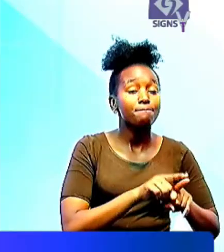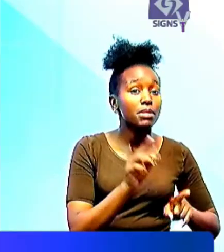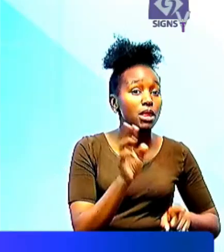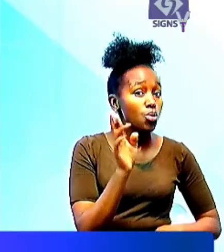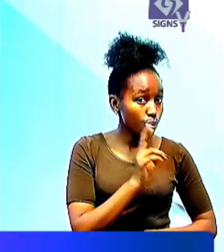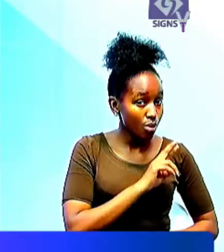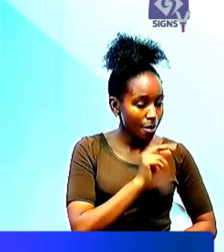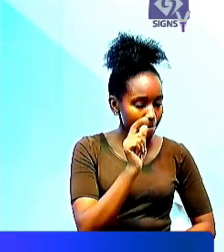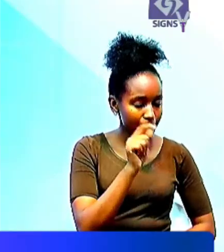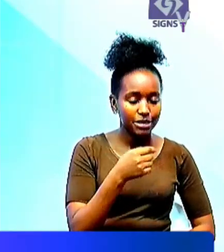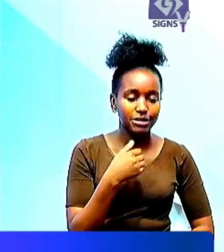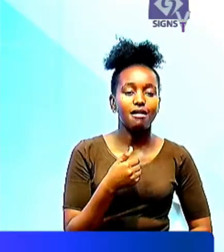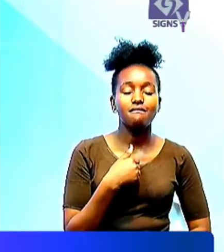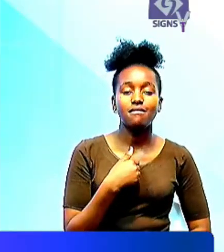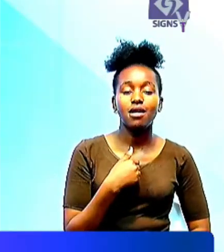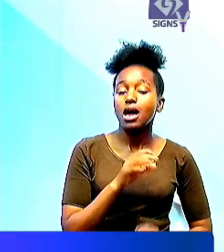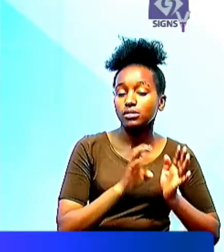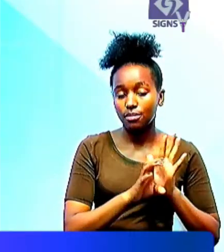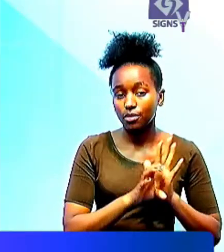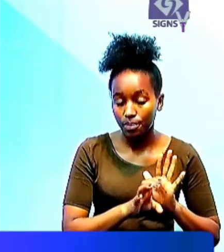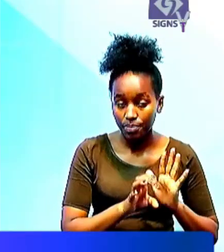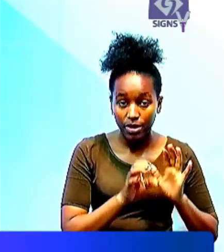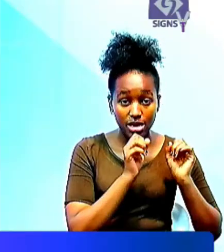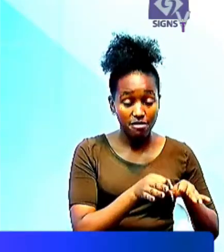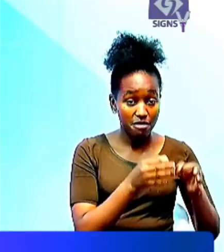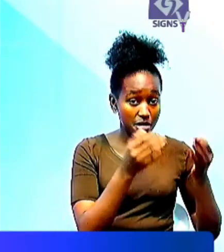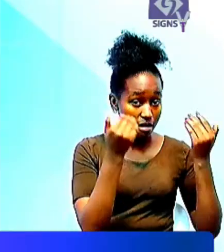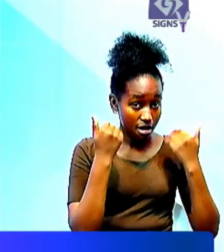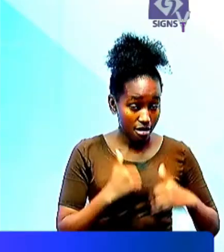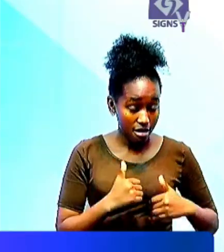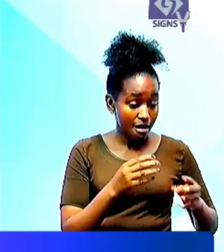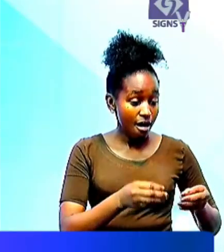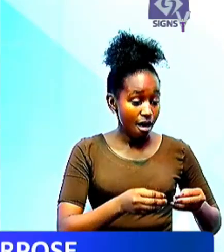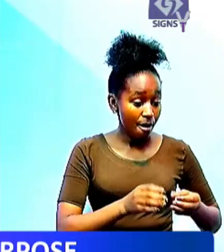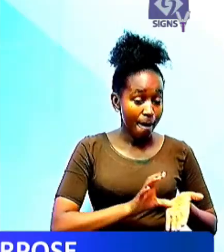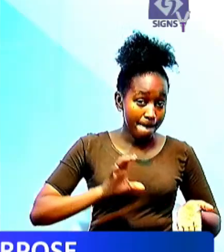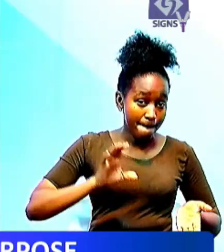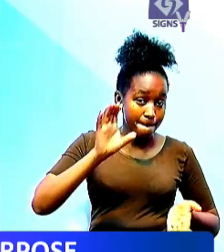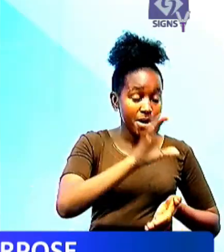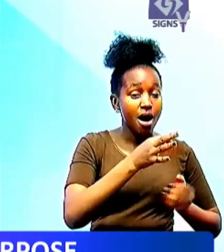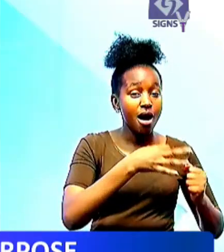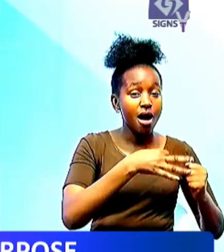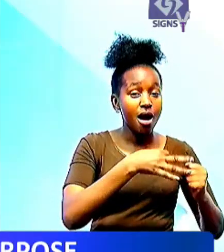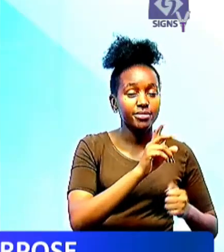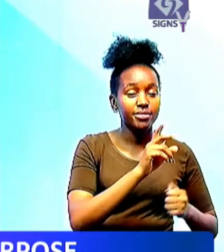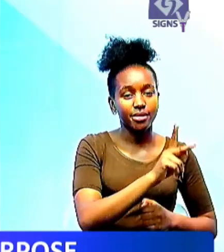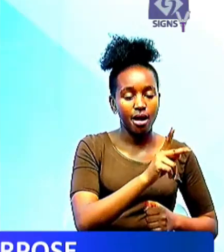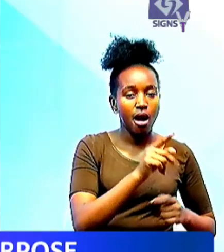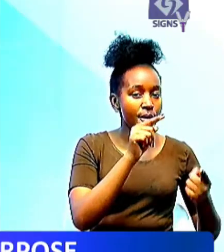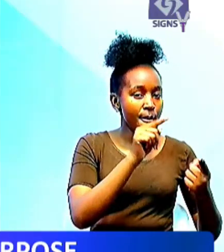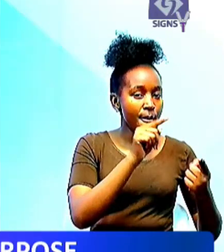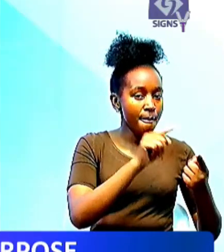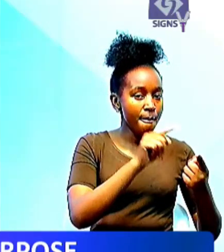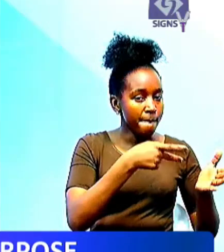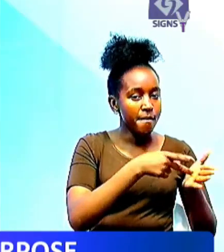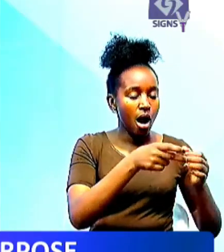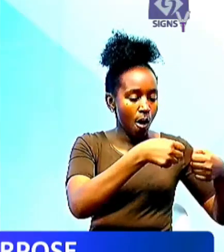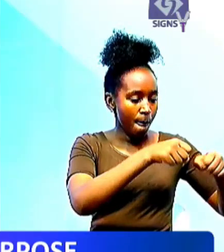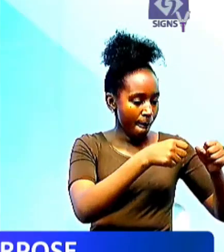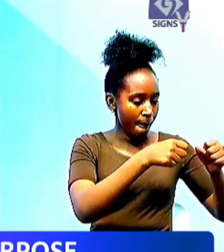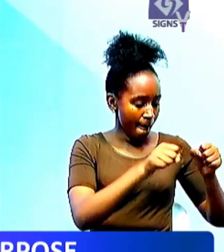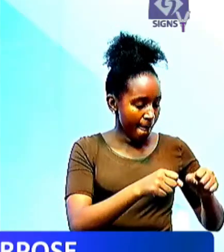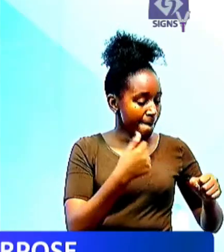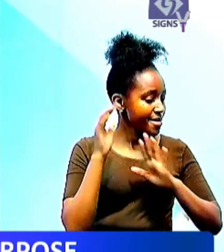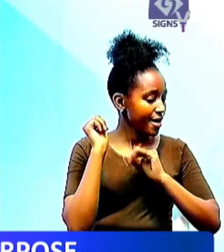the nduthi, you're committing your 80,000 or 100,000 to this nduthi with an expectation this nduthi is